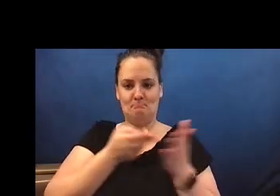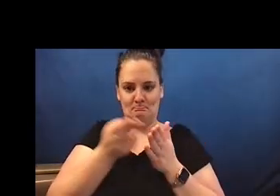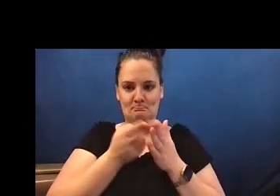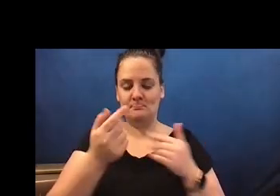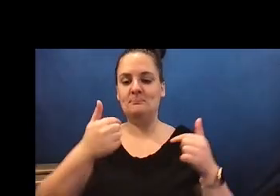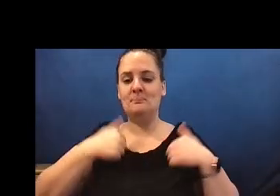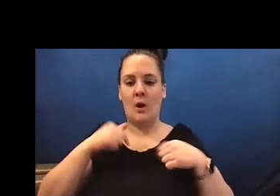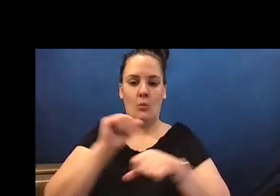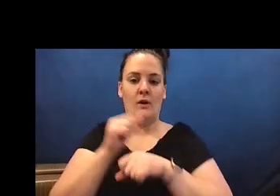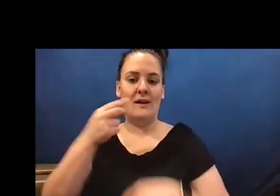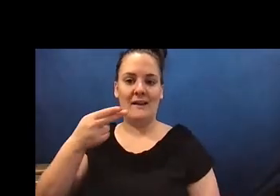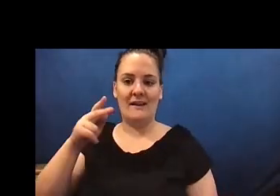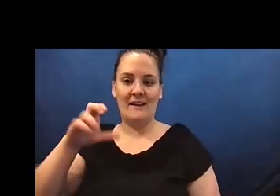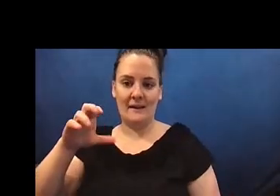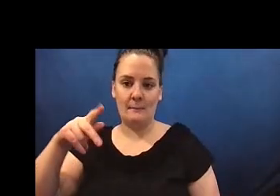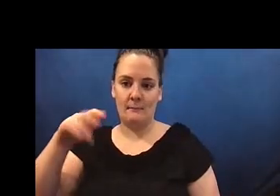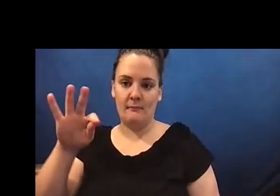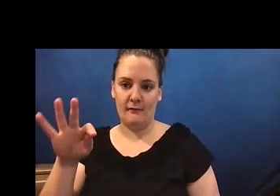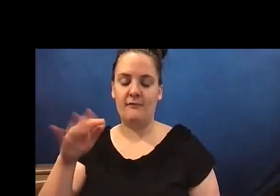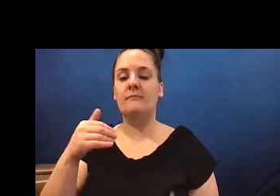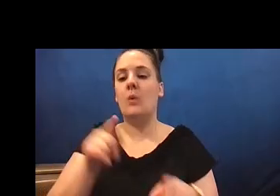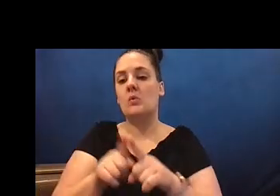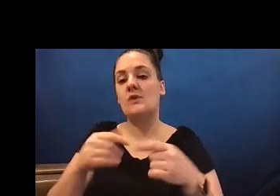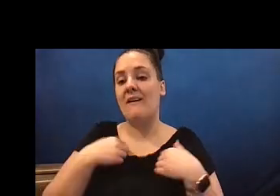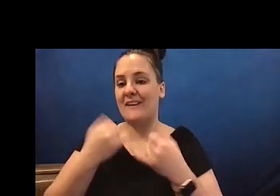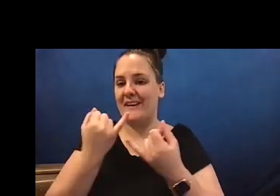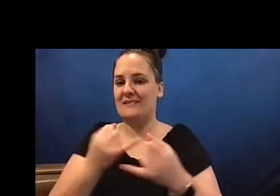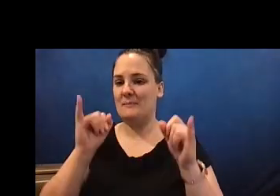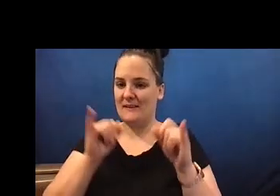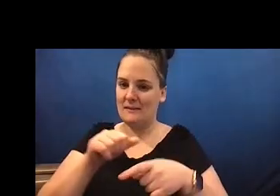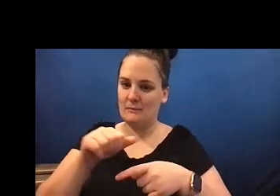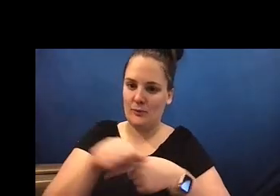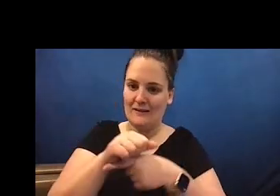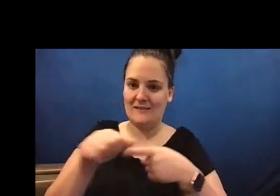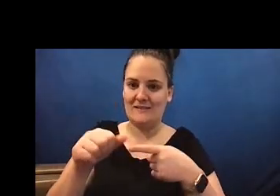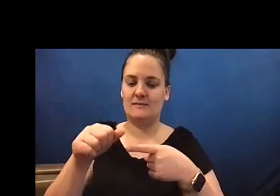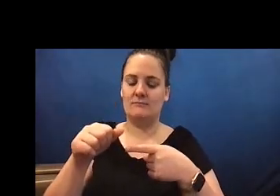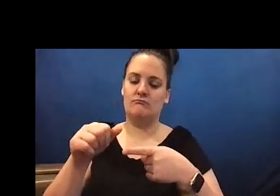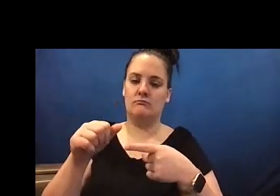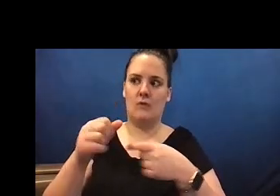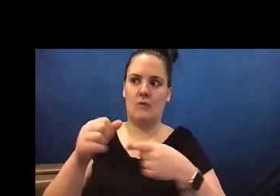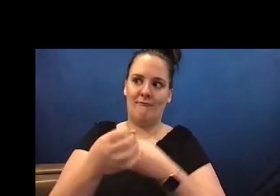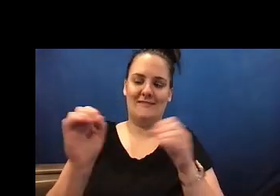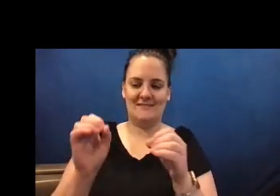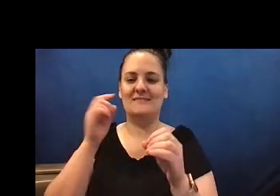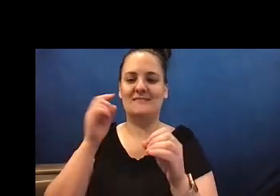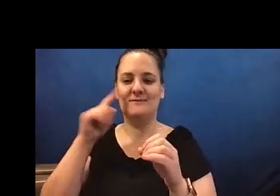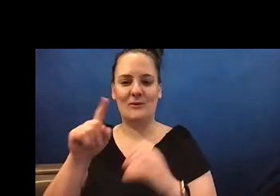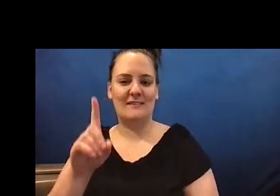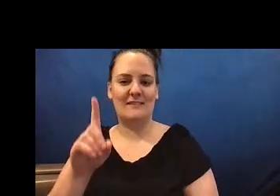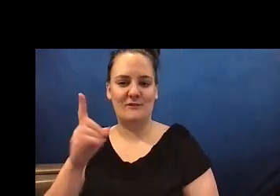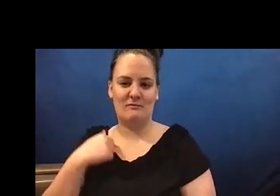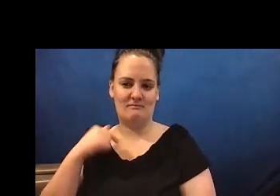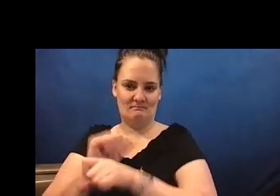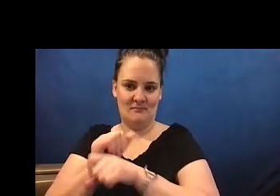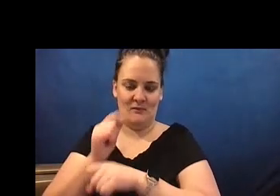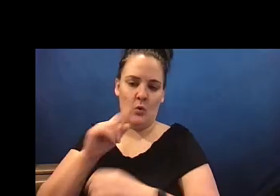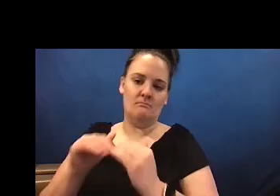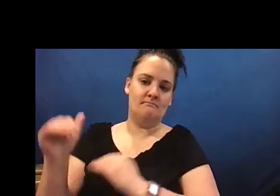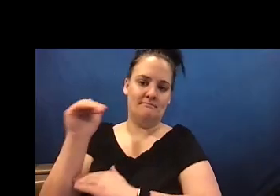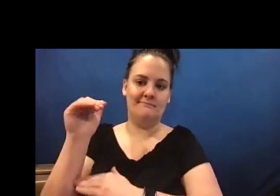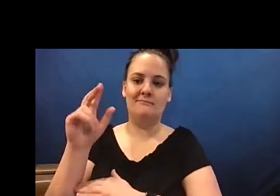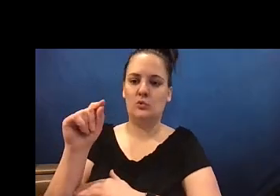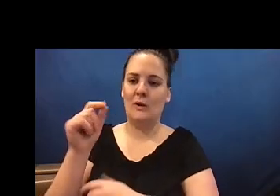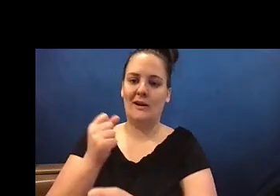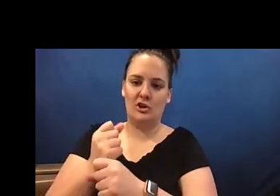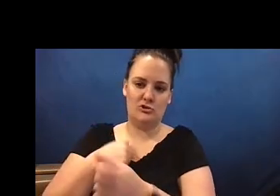here at HCPF, but I also have an independent practice in Denver, and I've been practicing in our community for over 20 years. This is a super